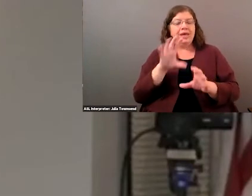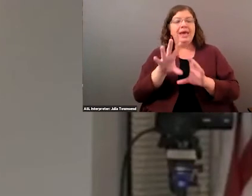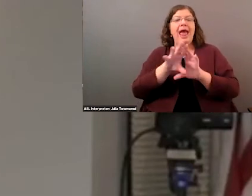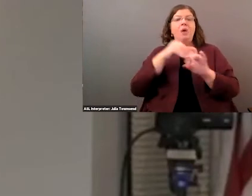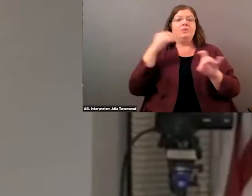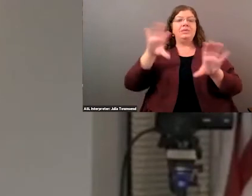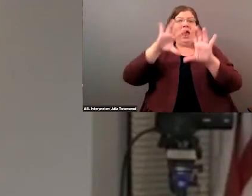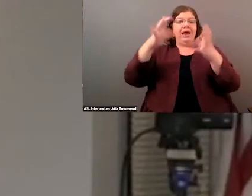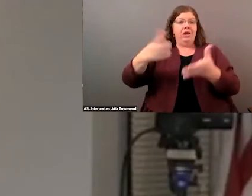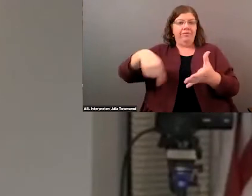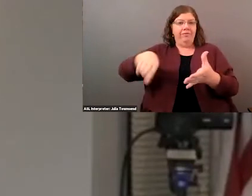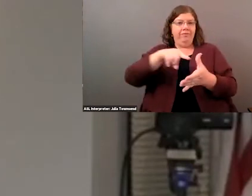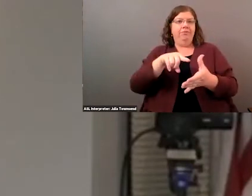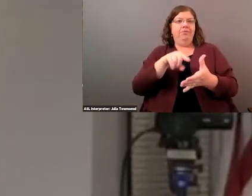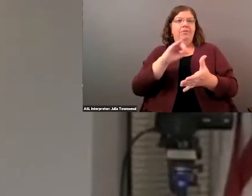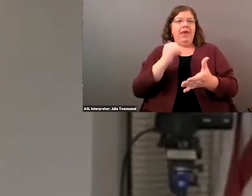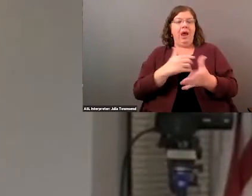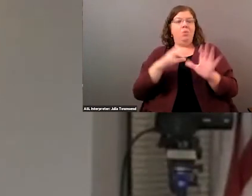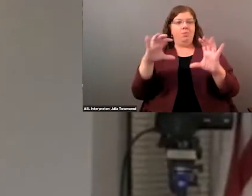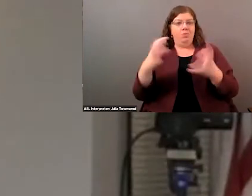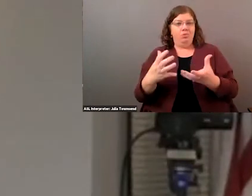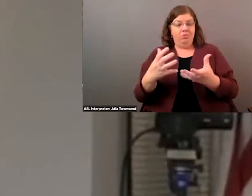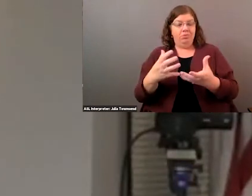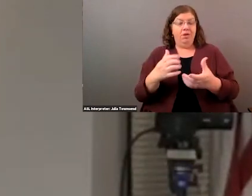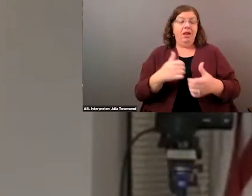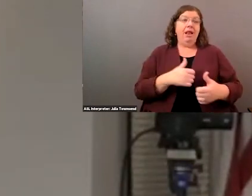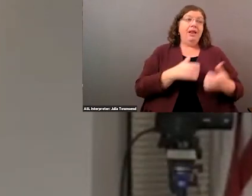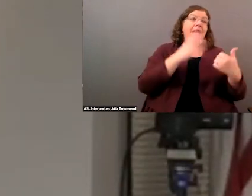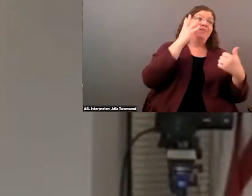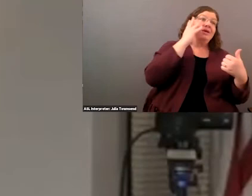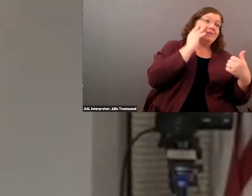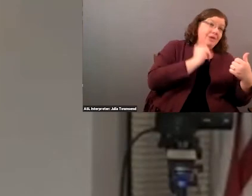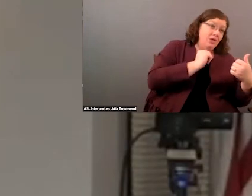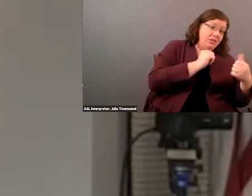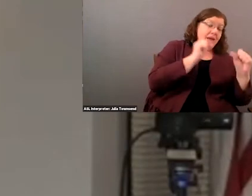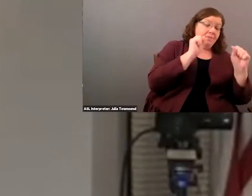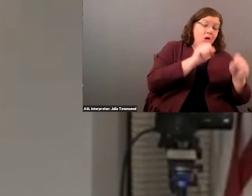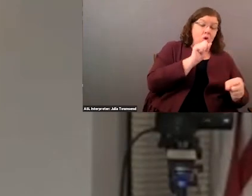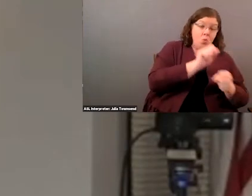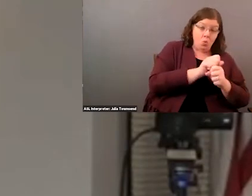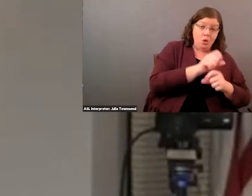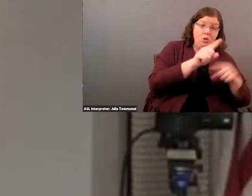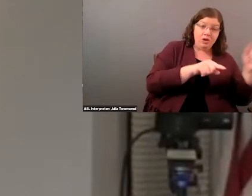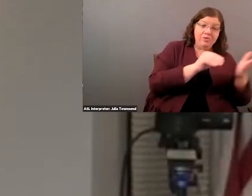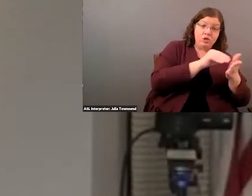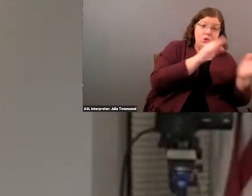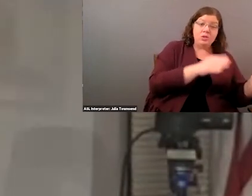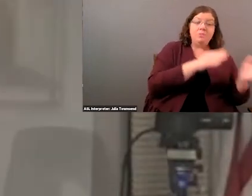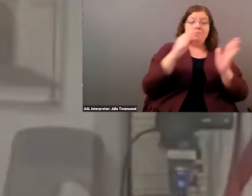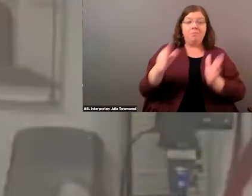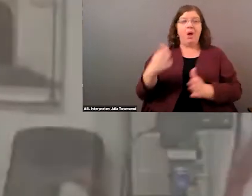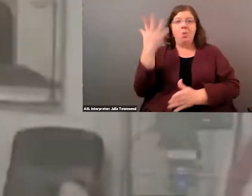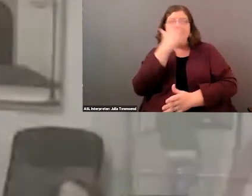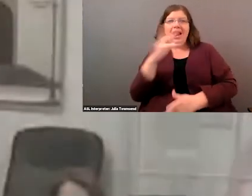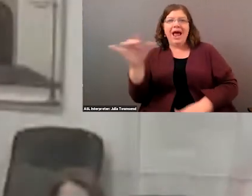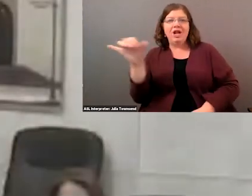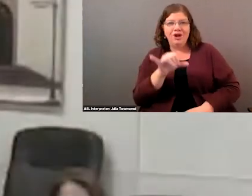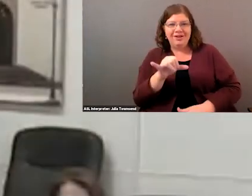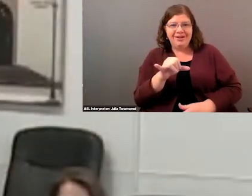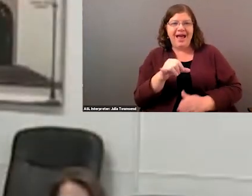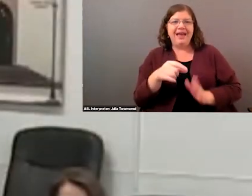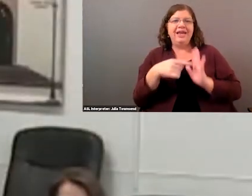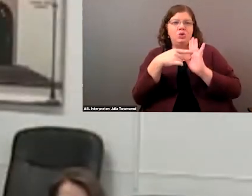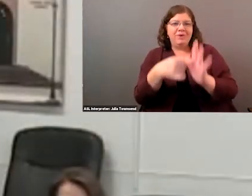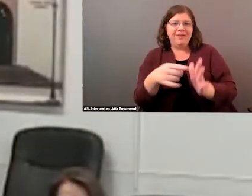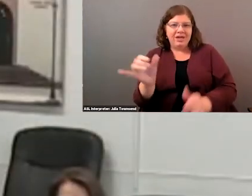with diversity, that it reflects what I look like too. Correct, and that's the recruitment piece, which I didn't mention in the beginning, but the recruitment